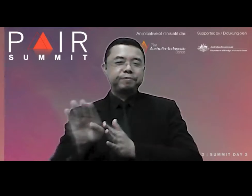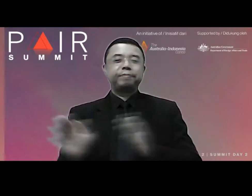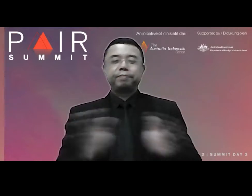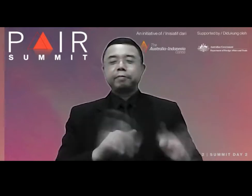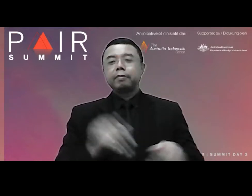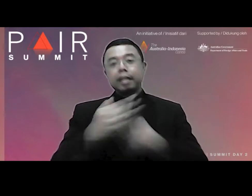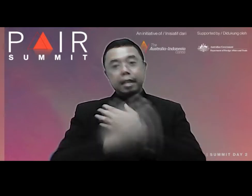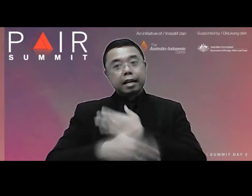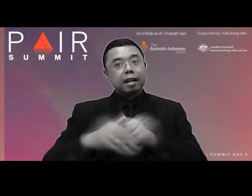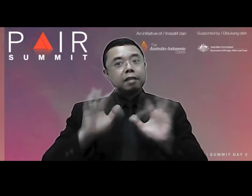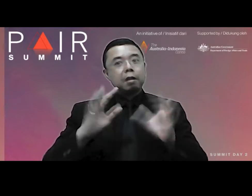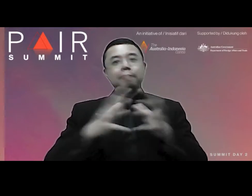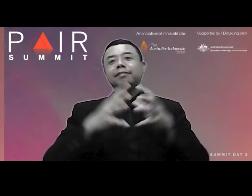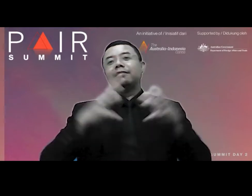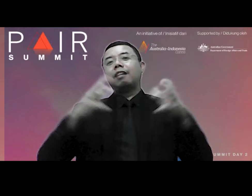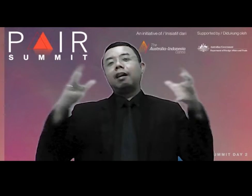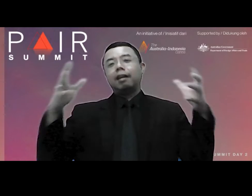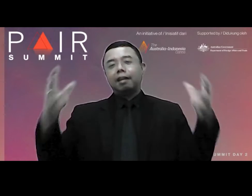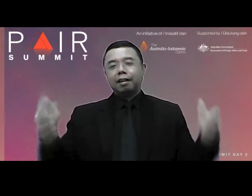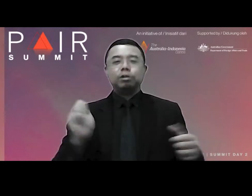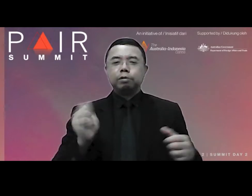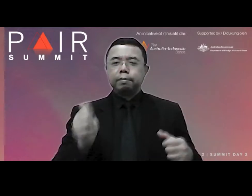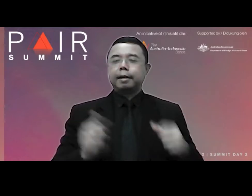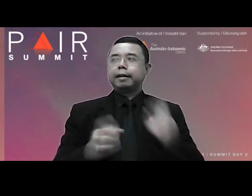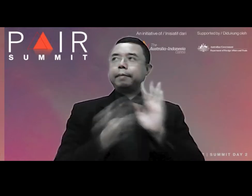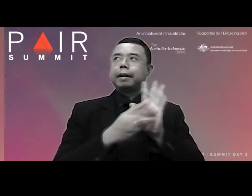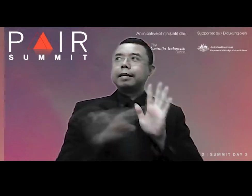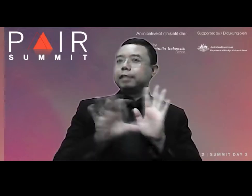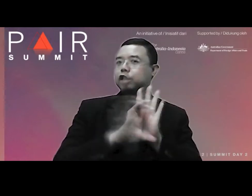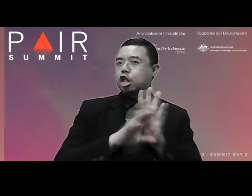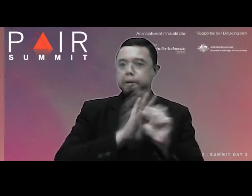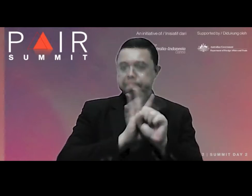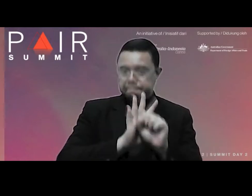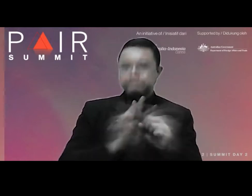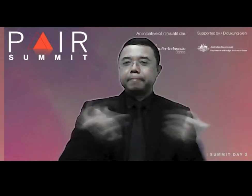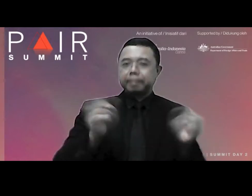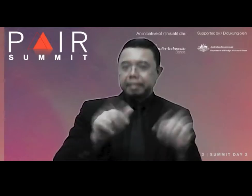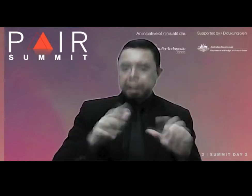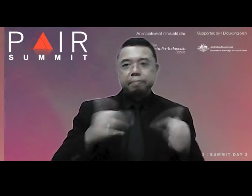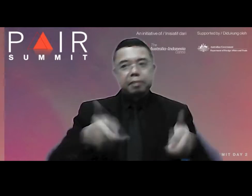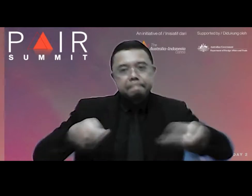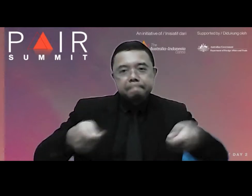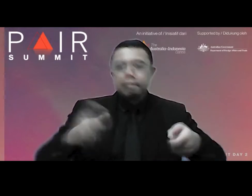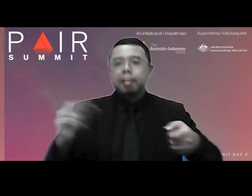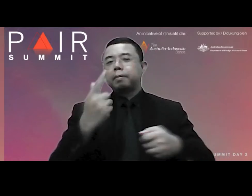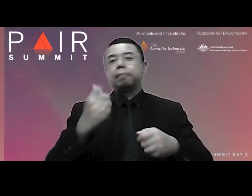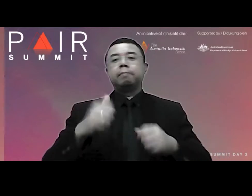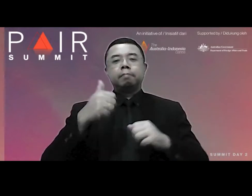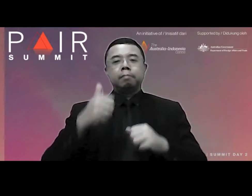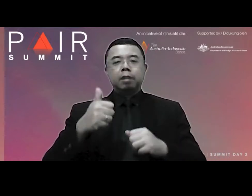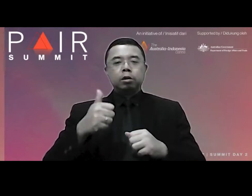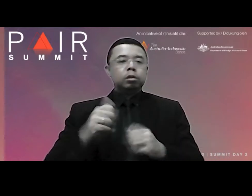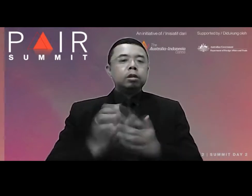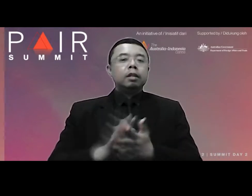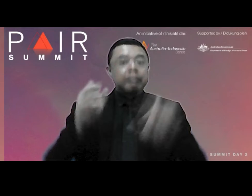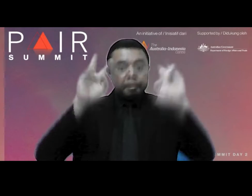that things like the COVID-19 pandemic can be better handled. Now we're going to move on from that topic and look at